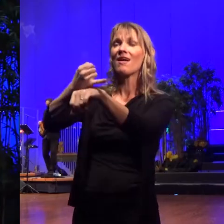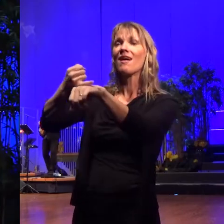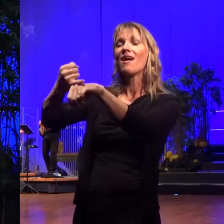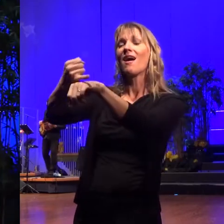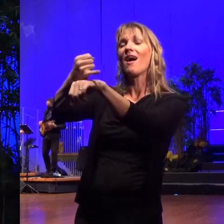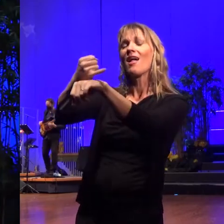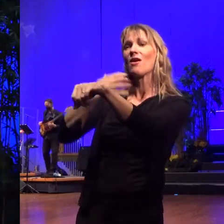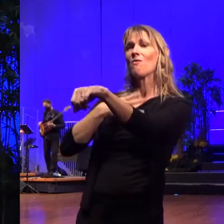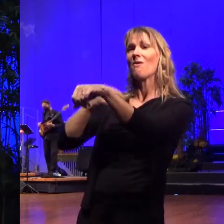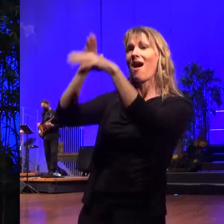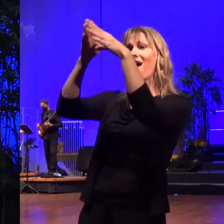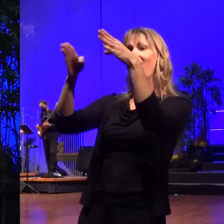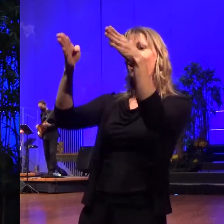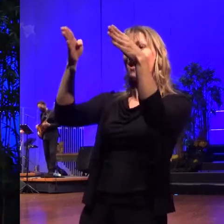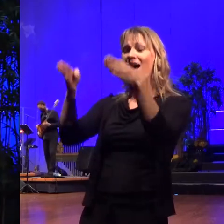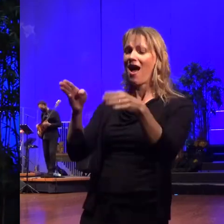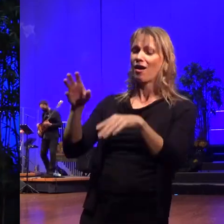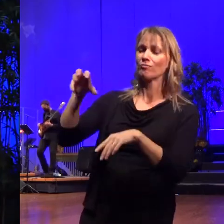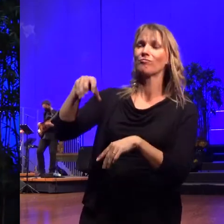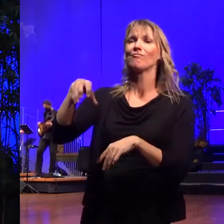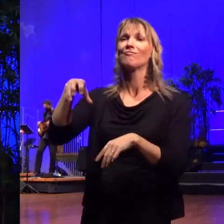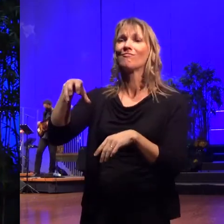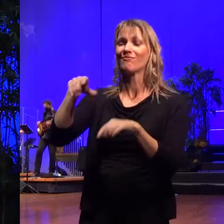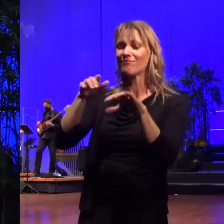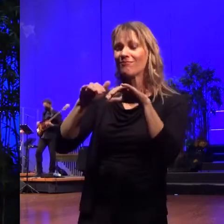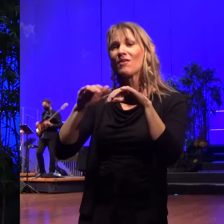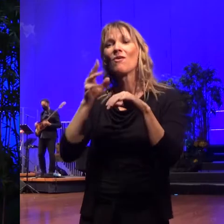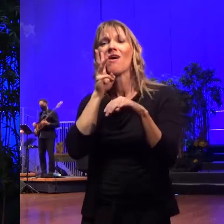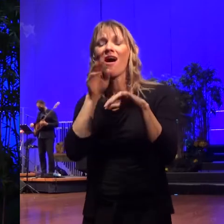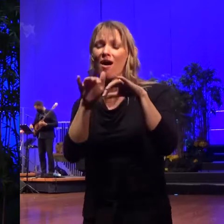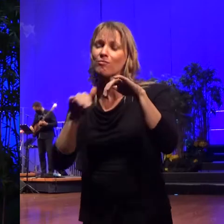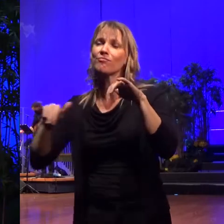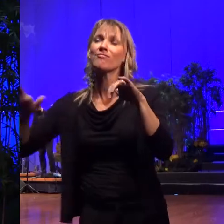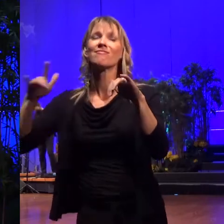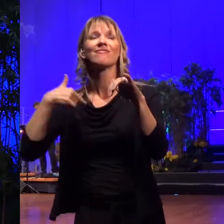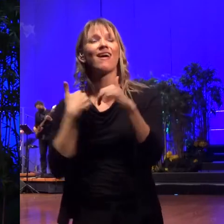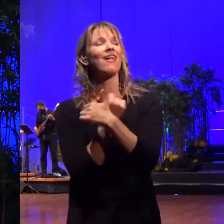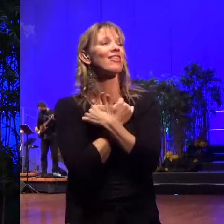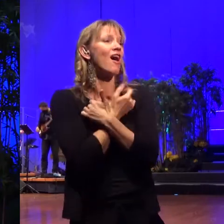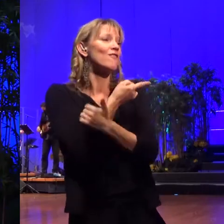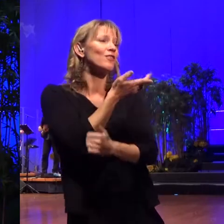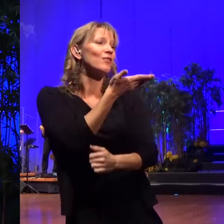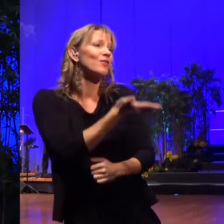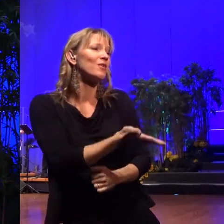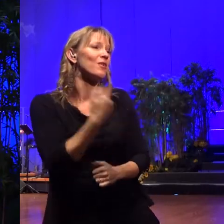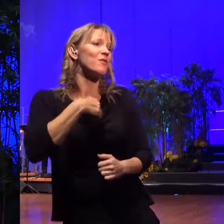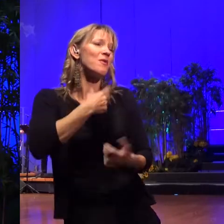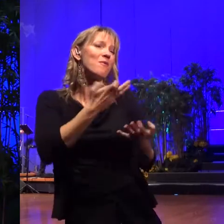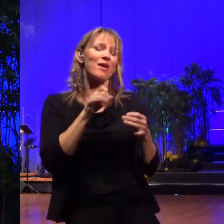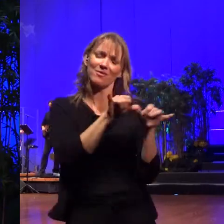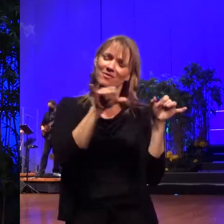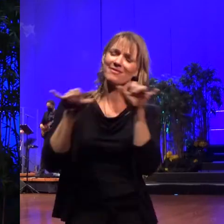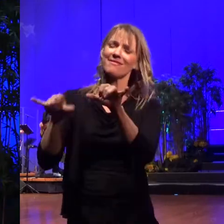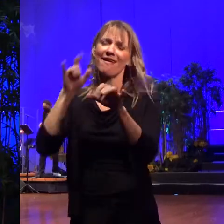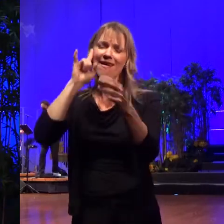White House by the bay, where I loved you and we always wanted to stay.